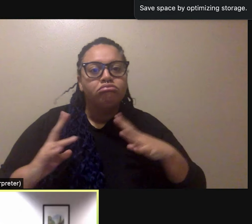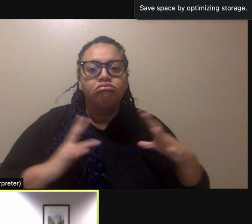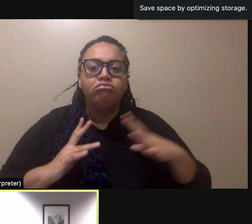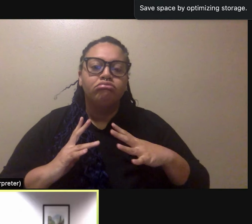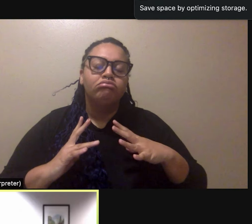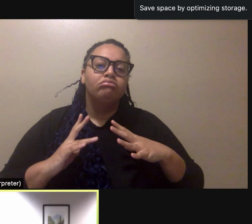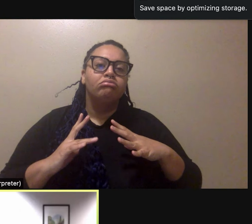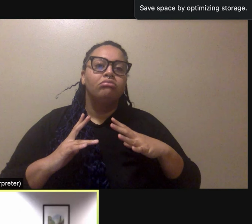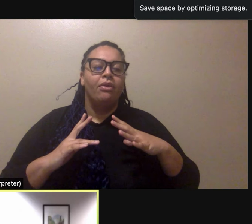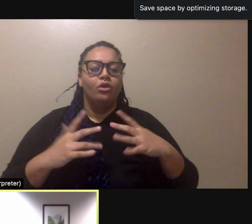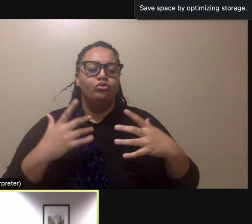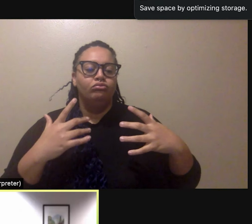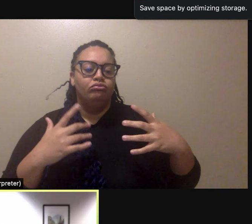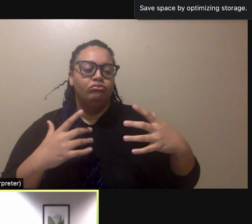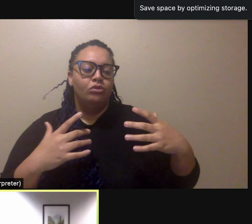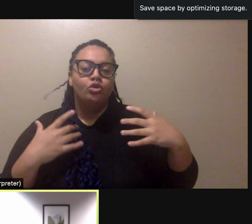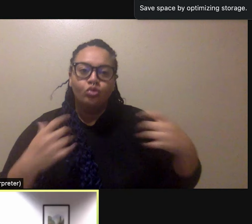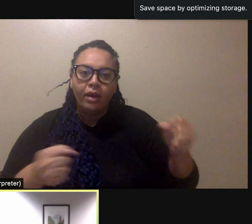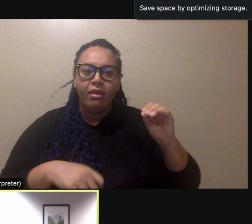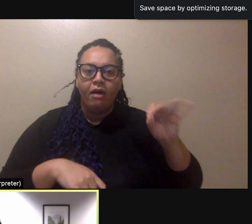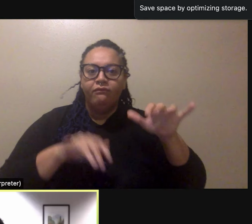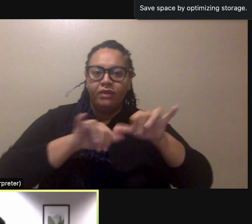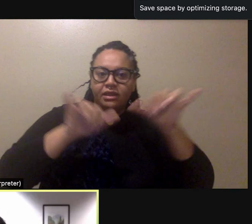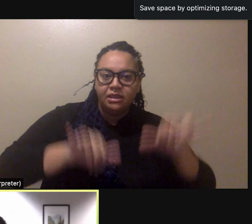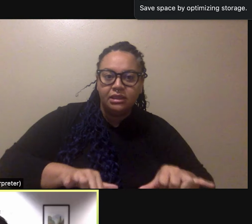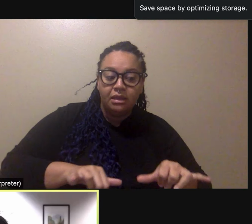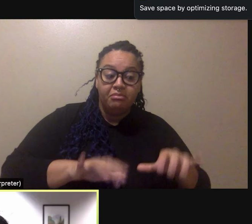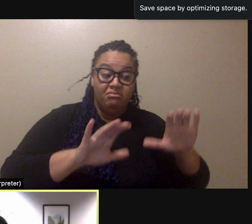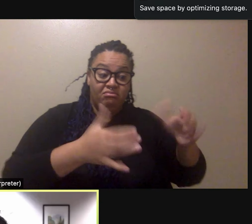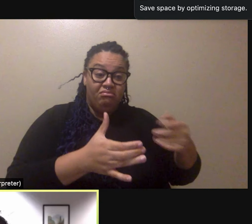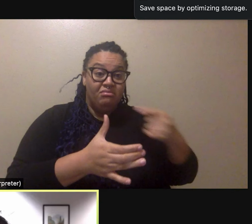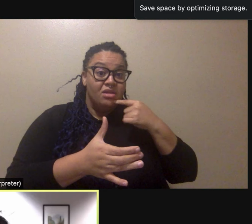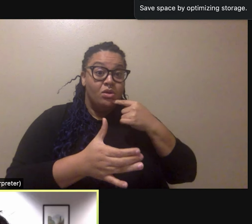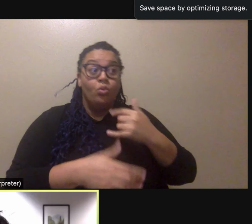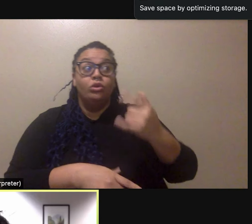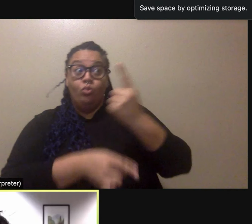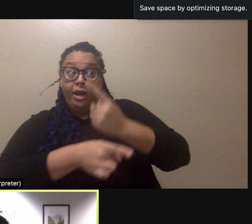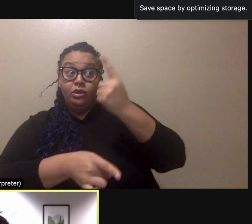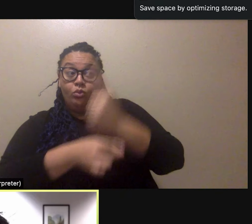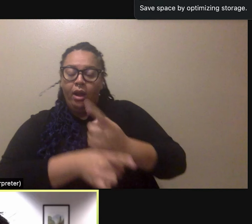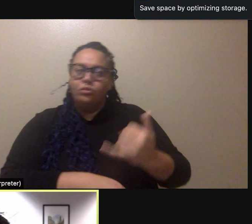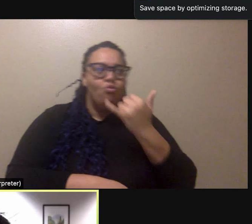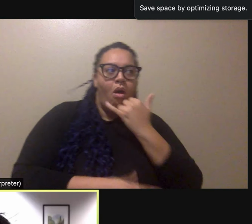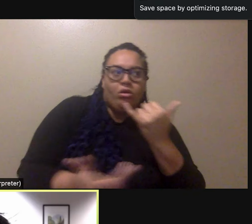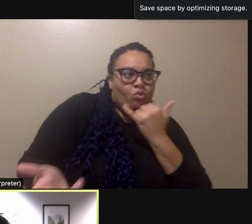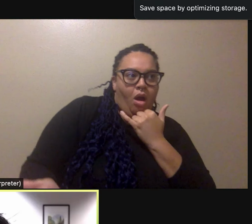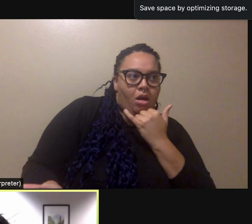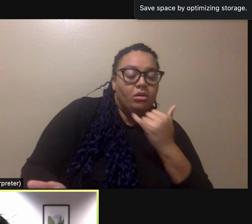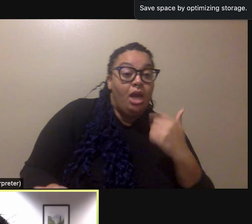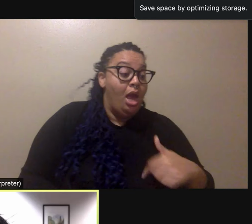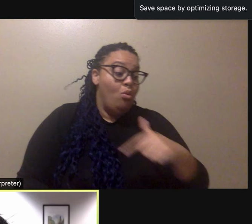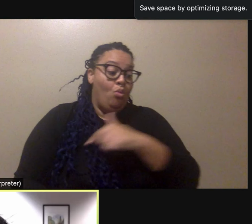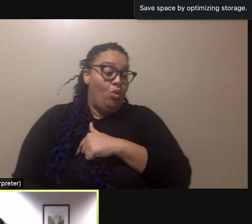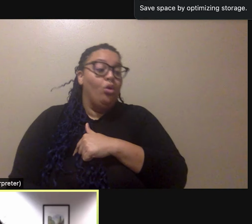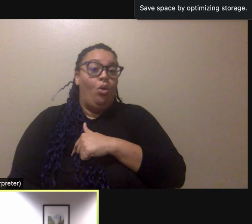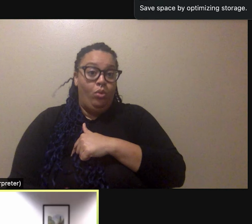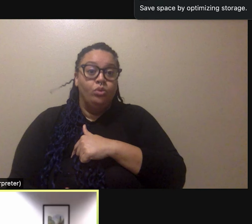system. The abolitionists said, you know, what's right is right and what's wrong is wrong. And